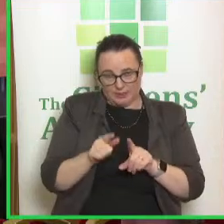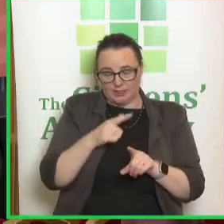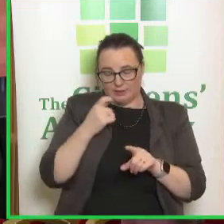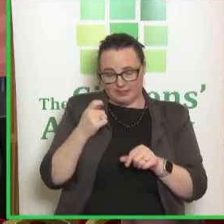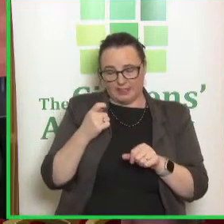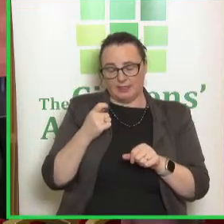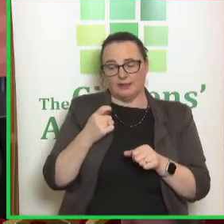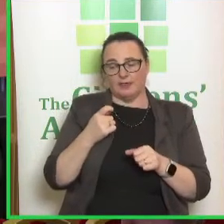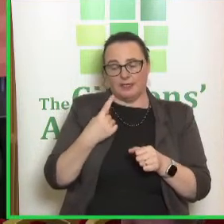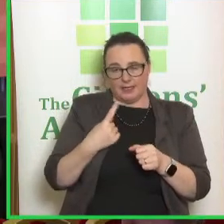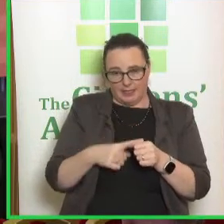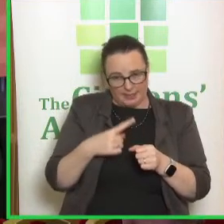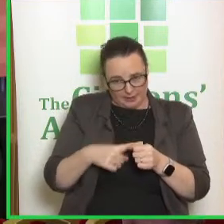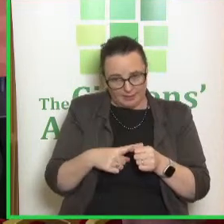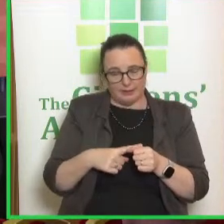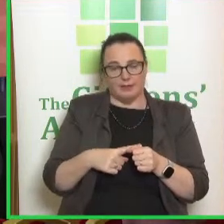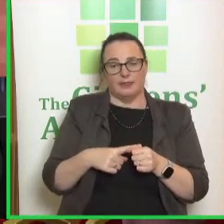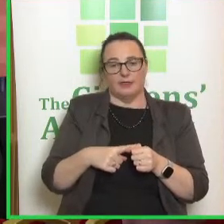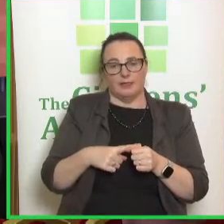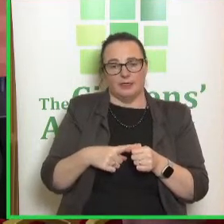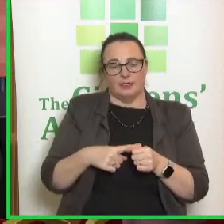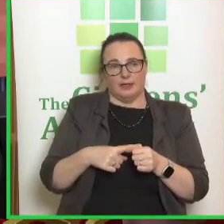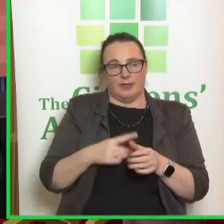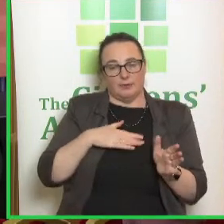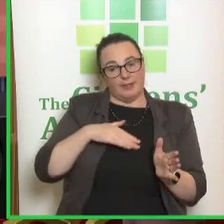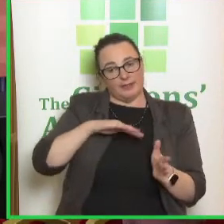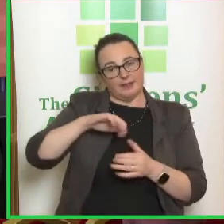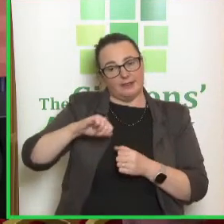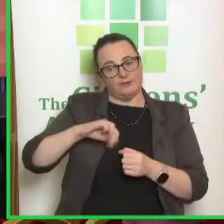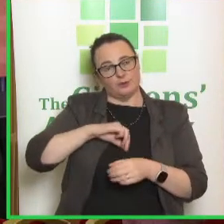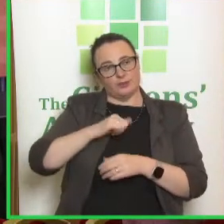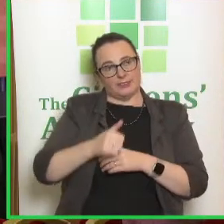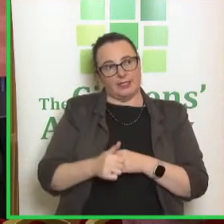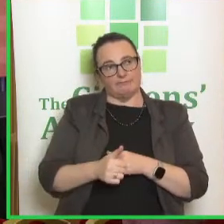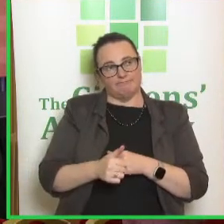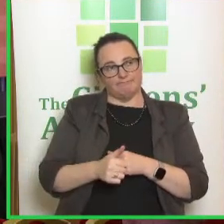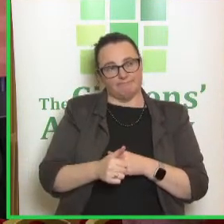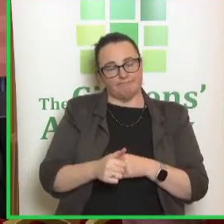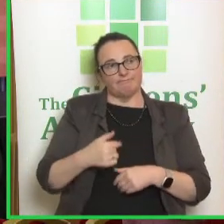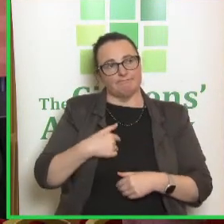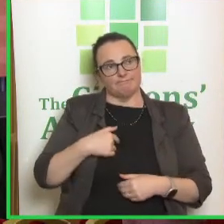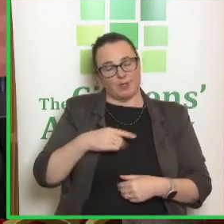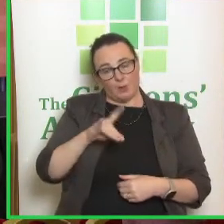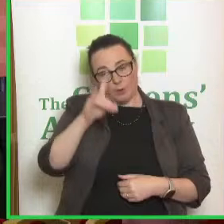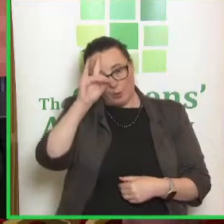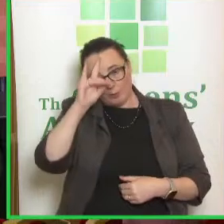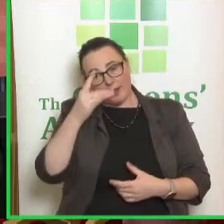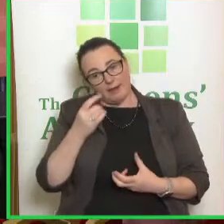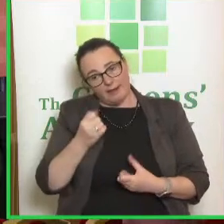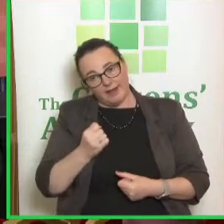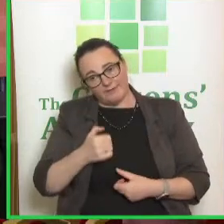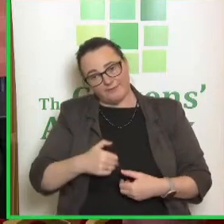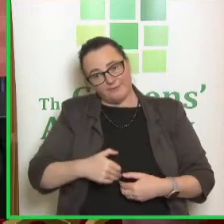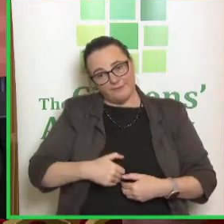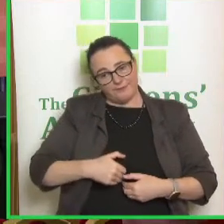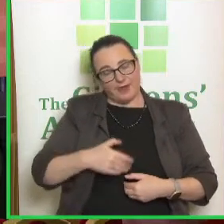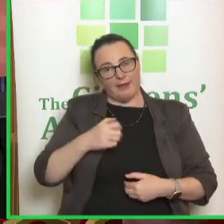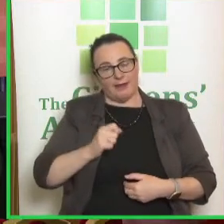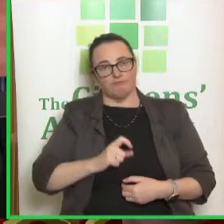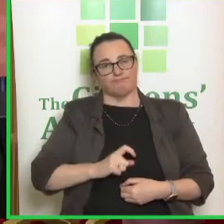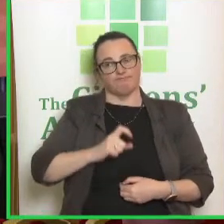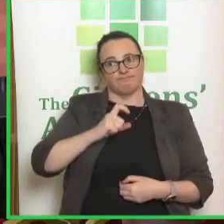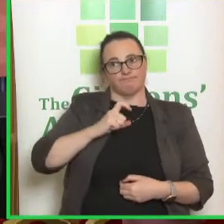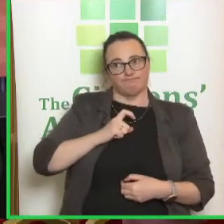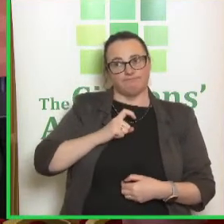session as well, I certainly come away today with a lot of confidence and hope that this report will be embraced by the